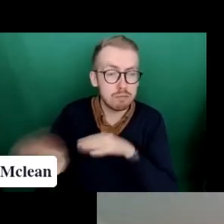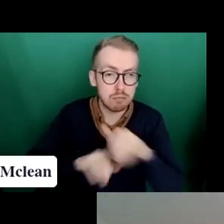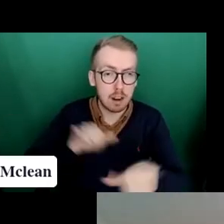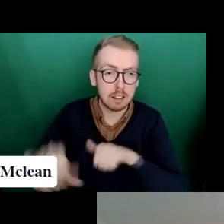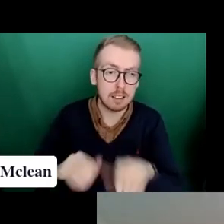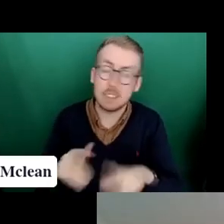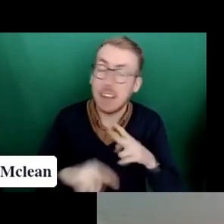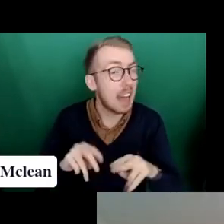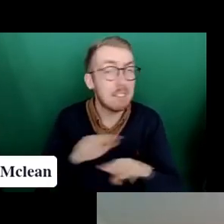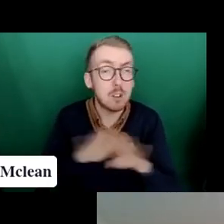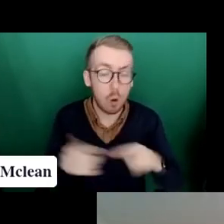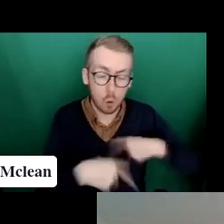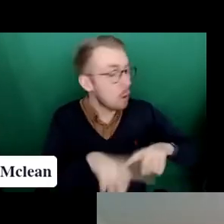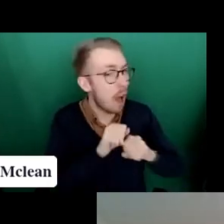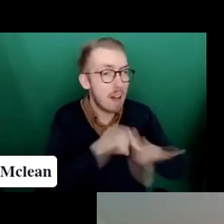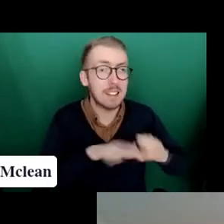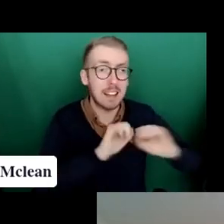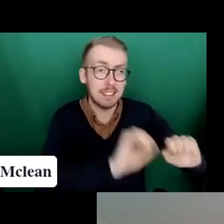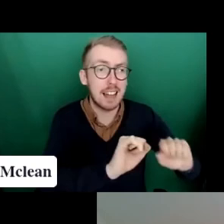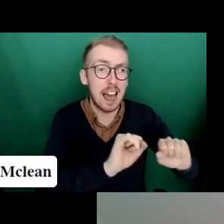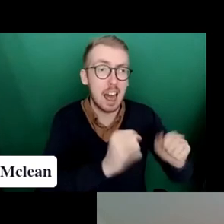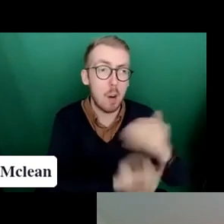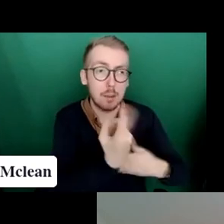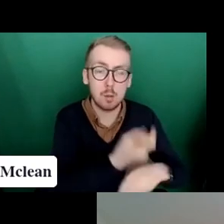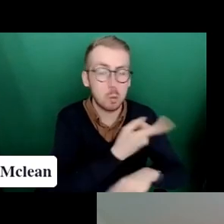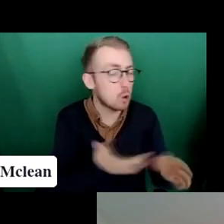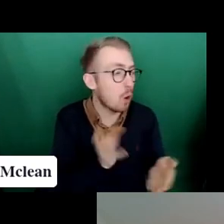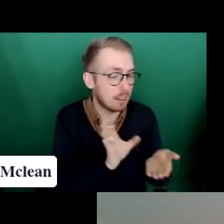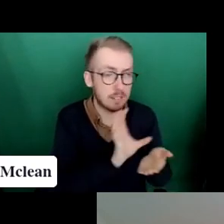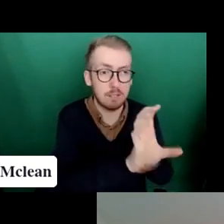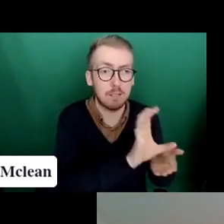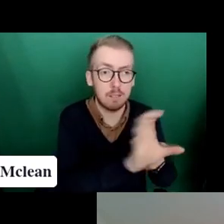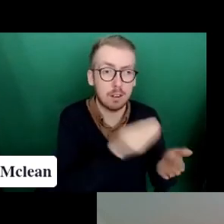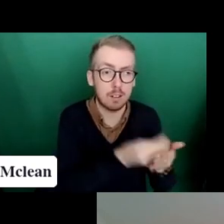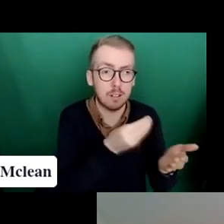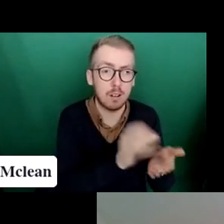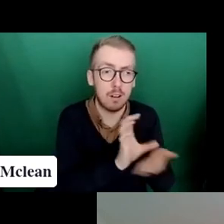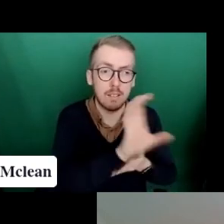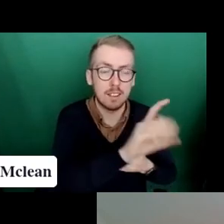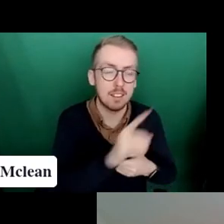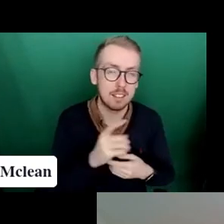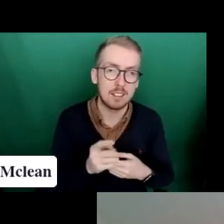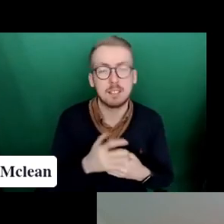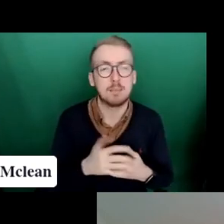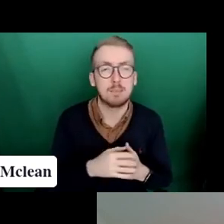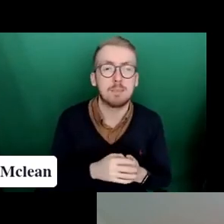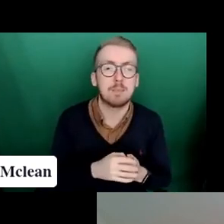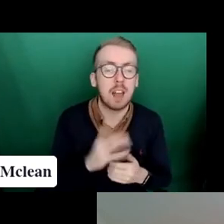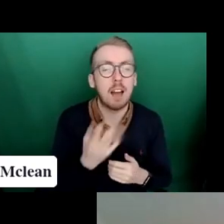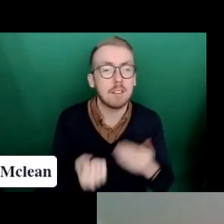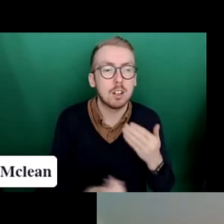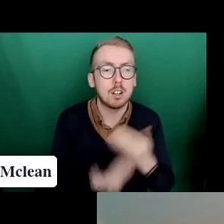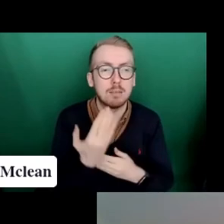doing that, we won't advertise their opportunity and we also won't give them grant funding. So that's a new thing. Sorry, that's my cat. That's a new thing